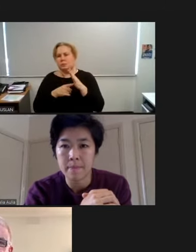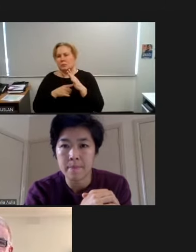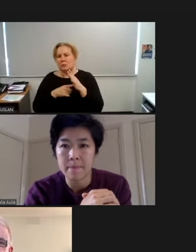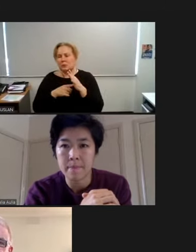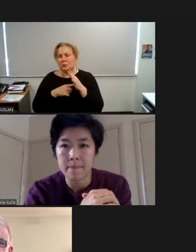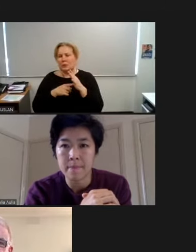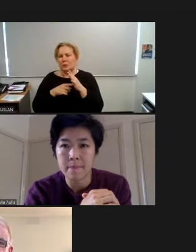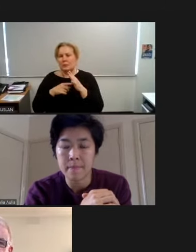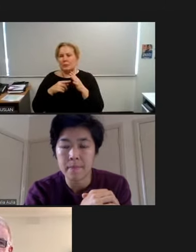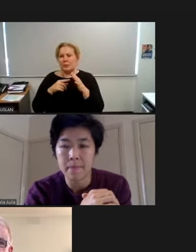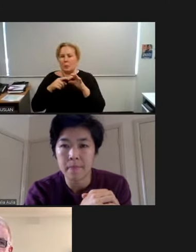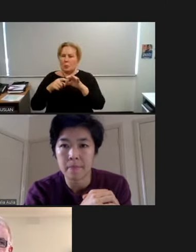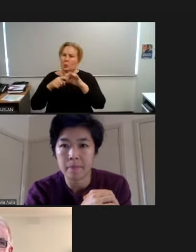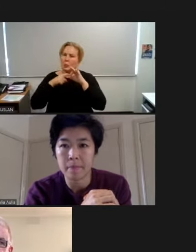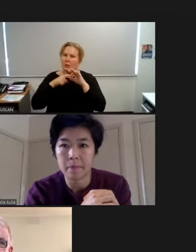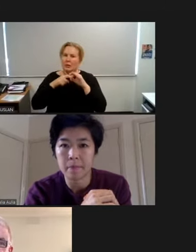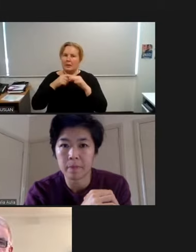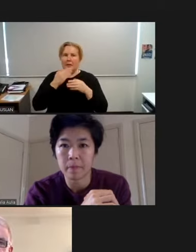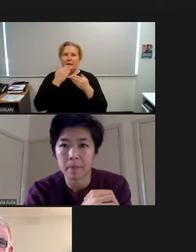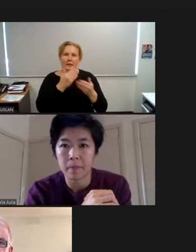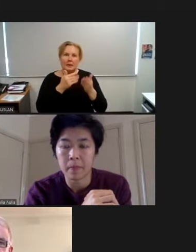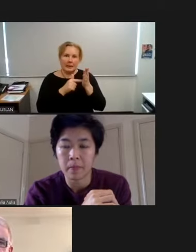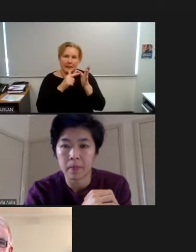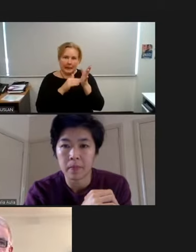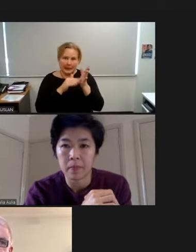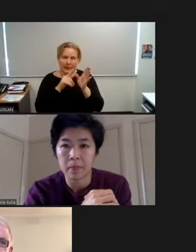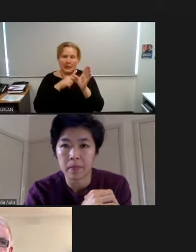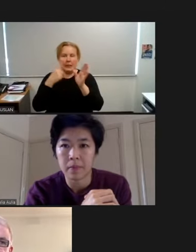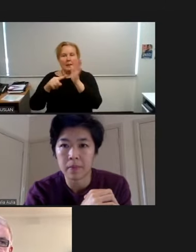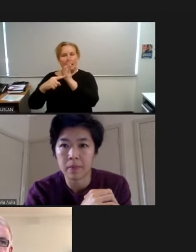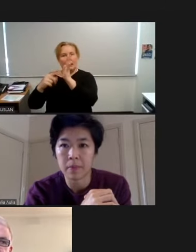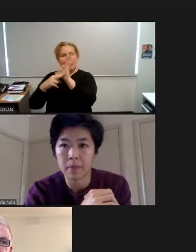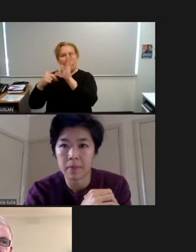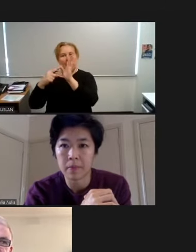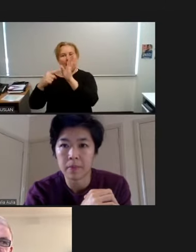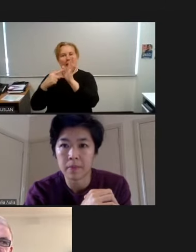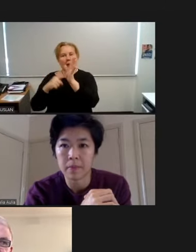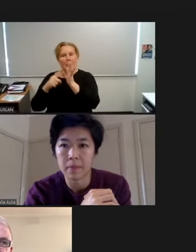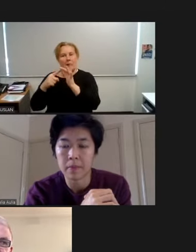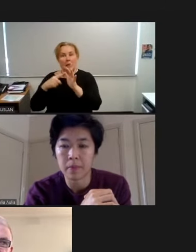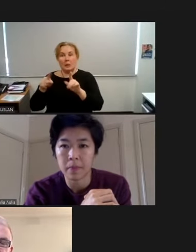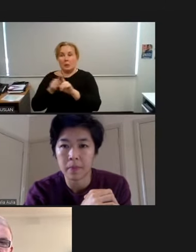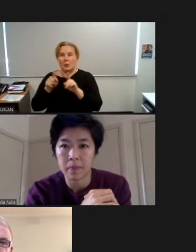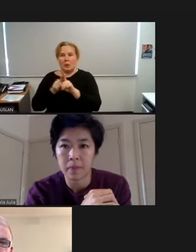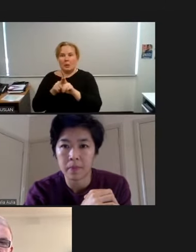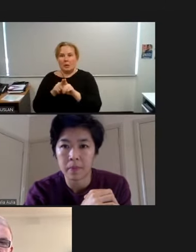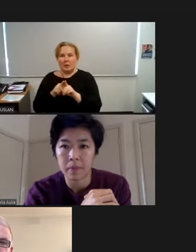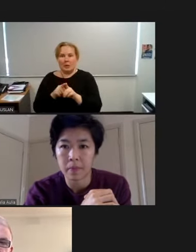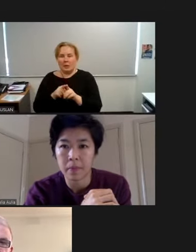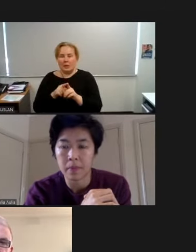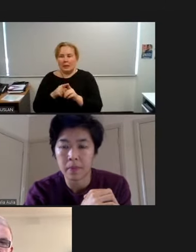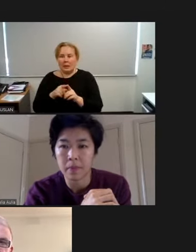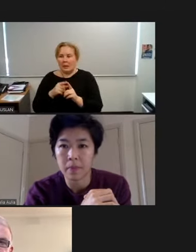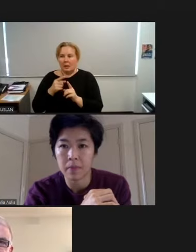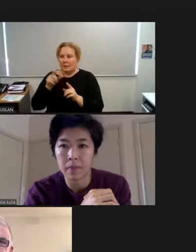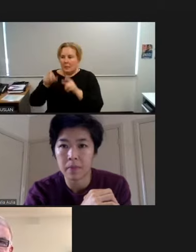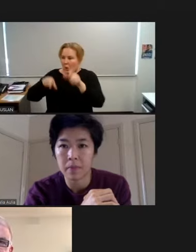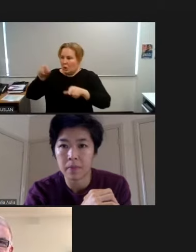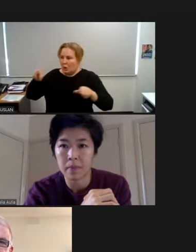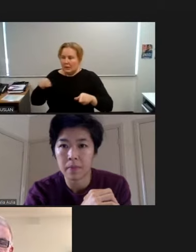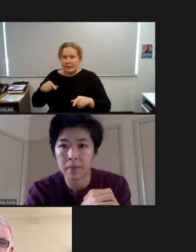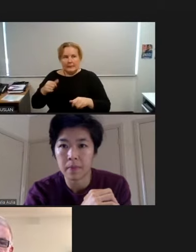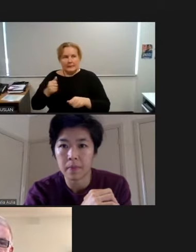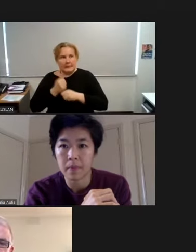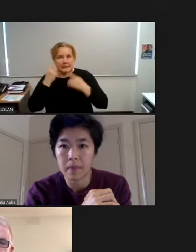And as you would appreciate as well, there are so many people who've got every question, every decision they're making is based on that